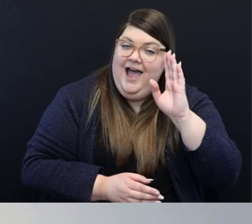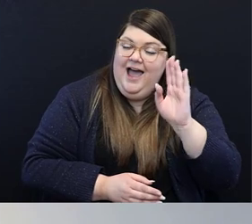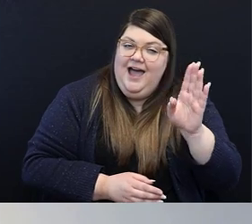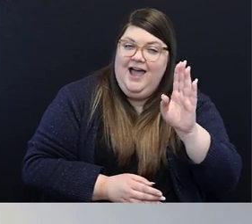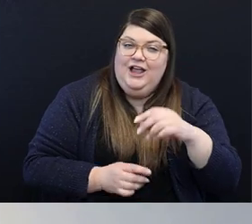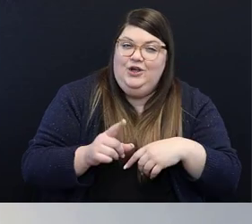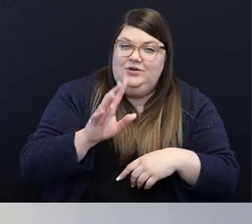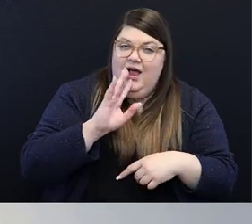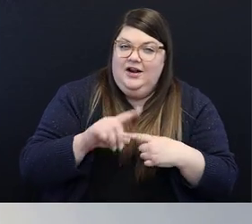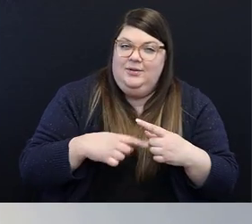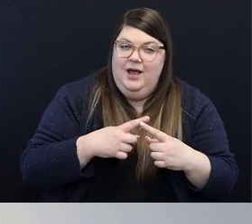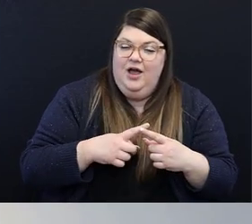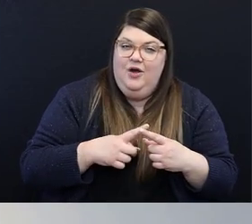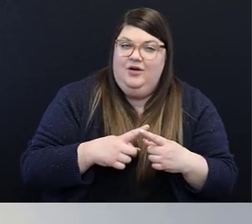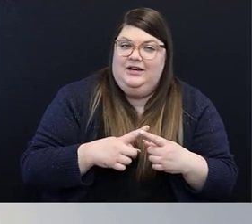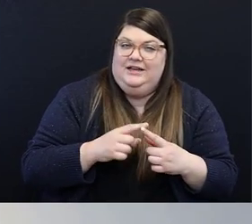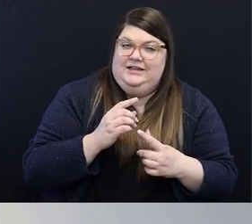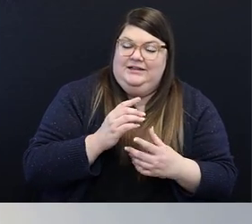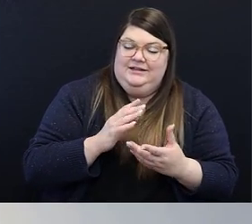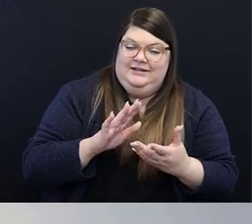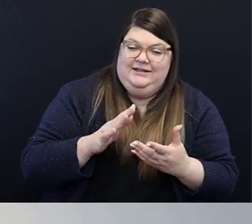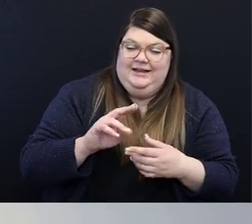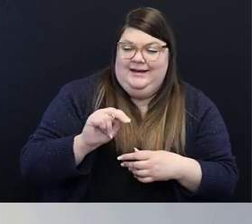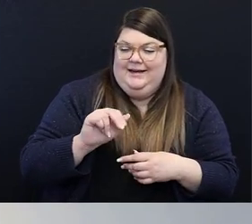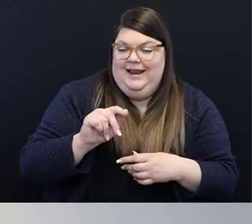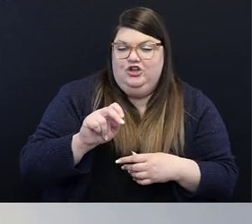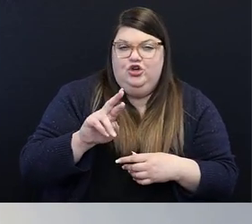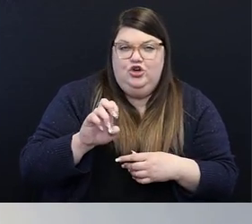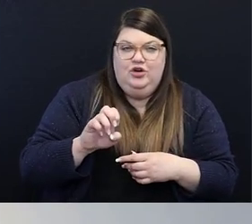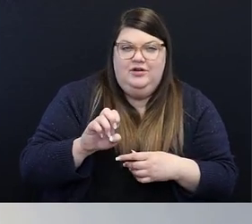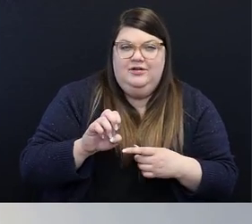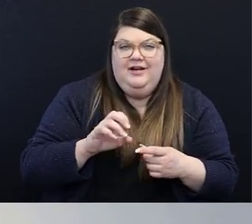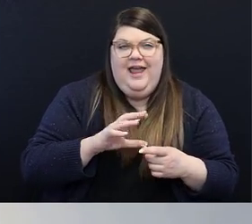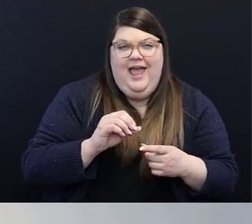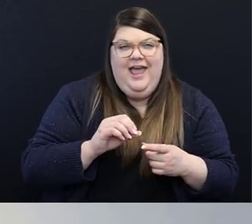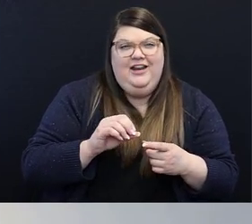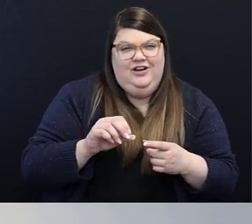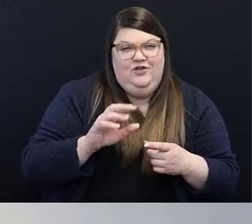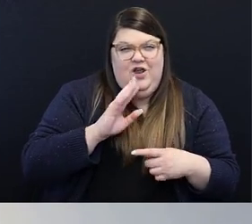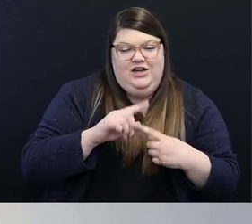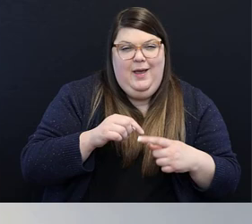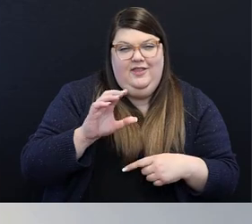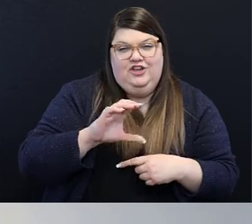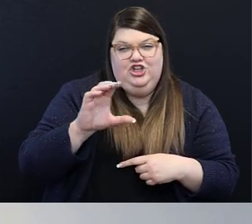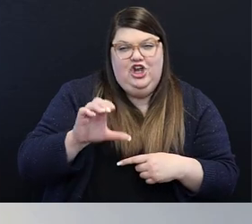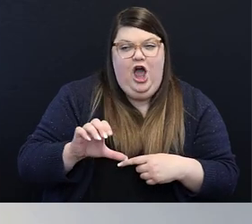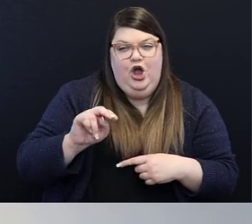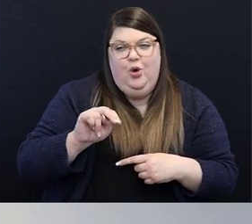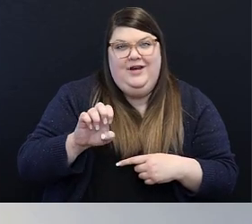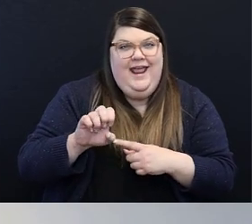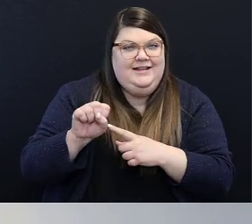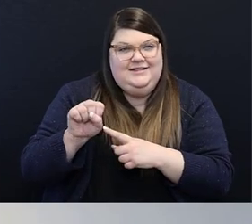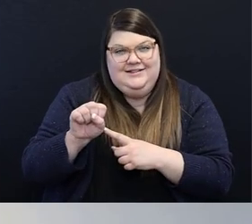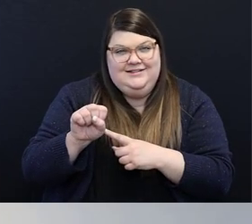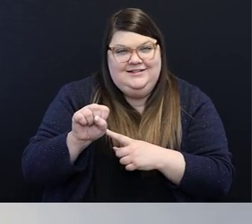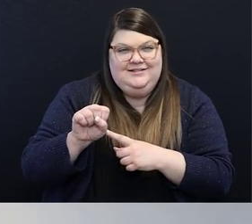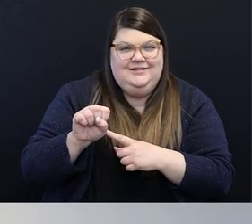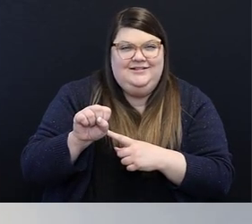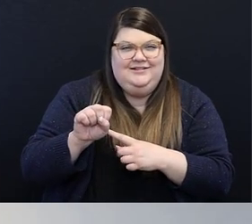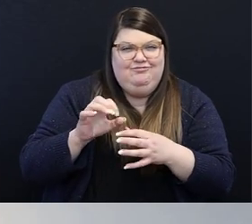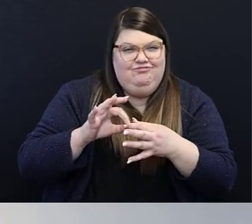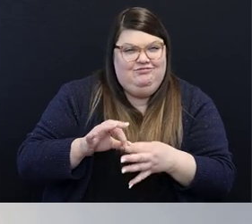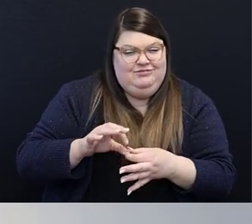Hi. You've talked a little bit about the sort of nature, and some of the questions have been about the Chicago-ness of your work. And so I'm curious